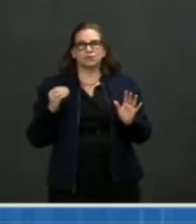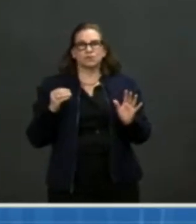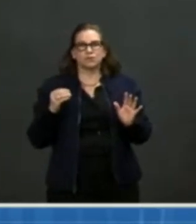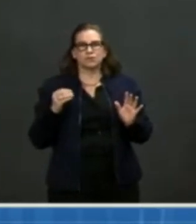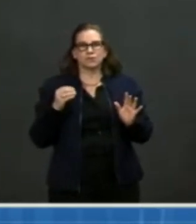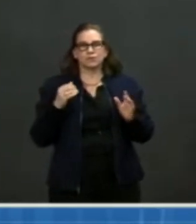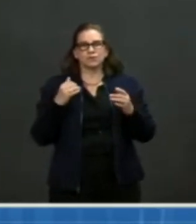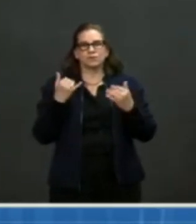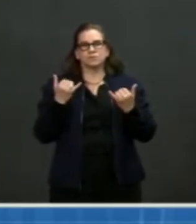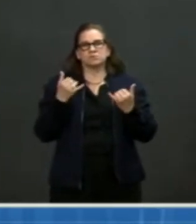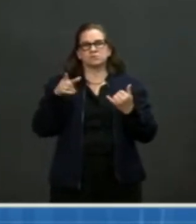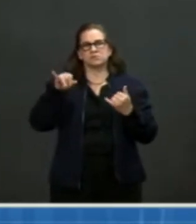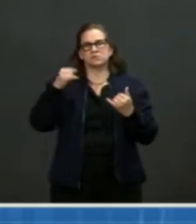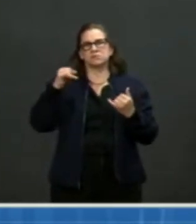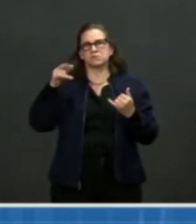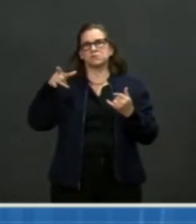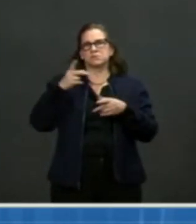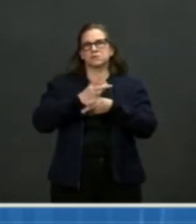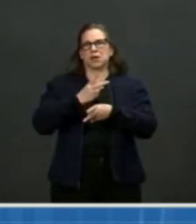question.